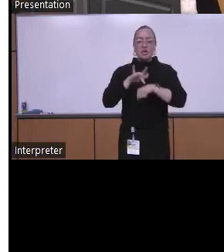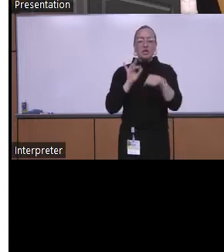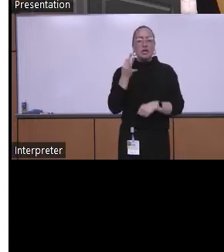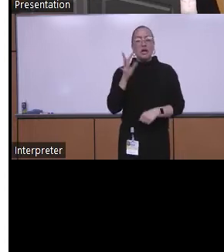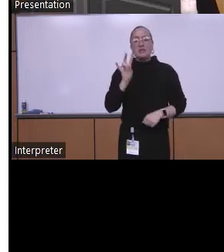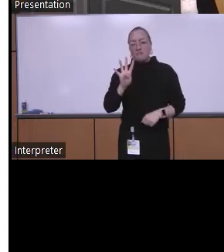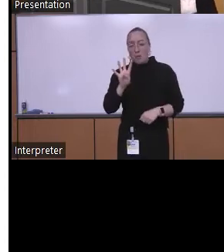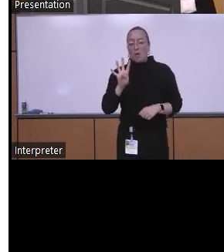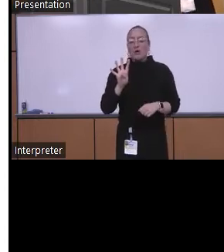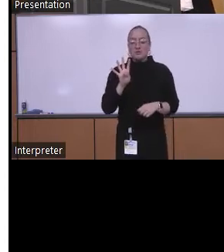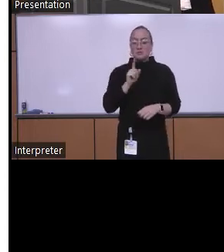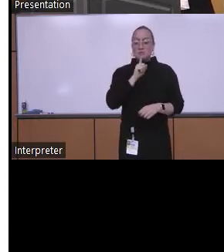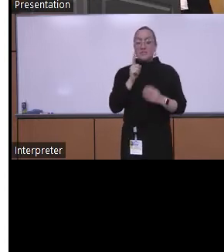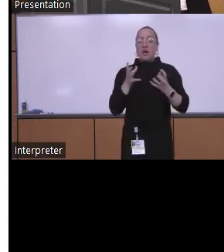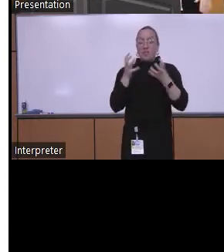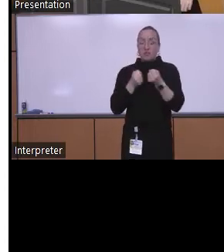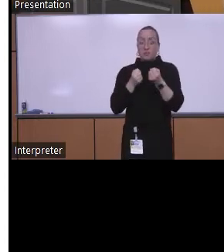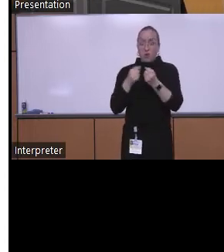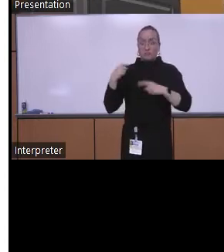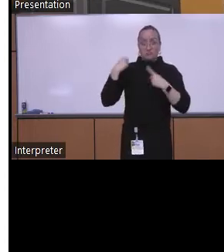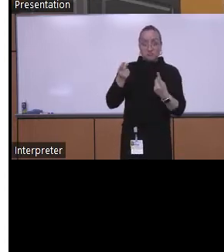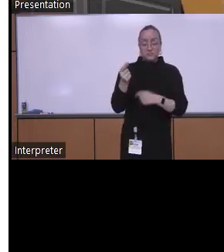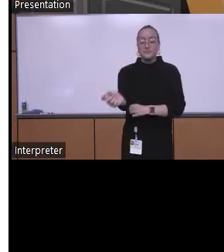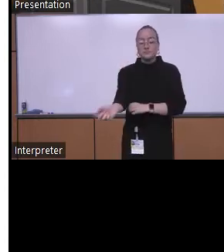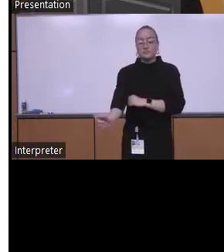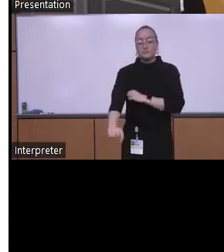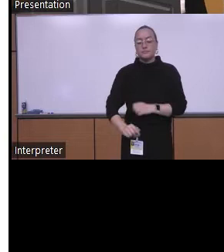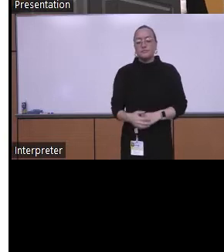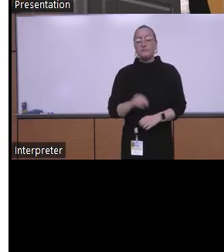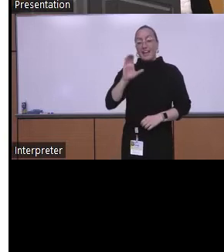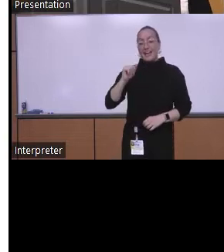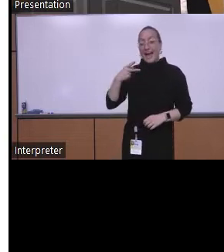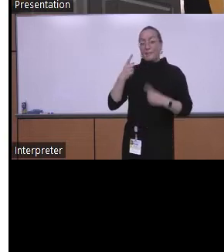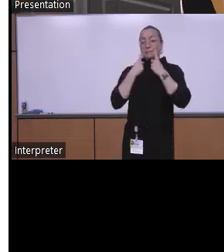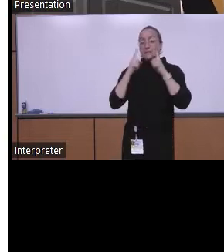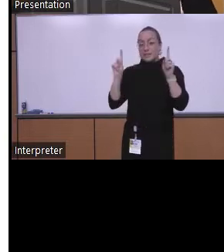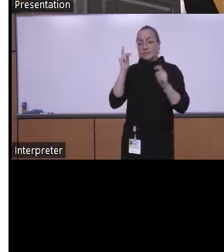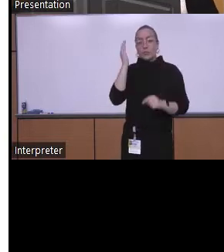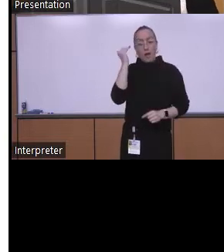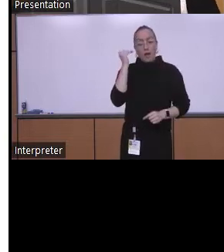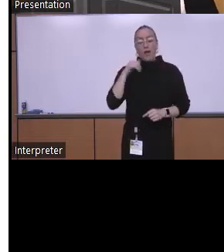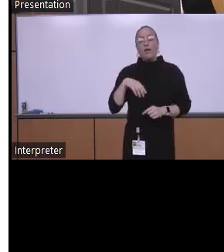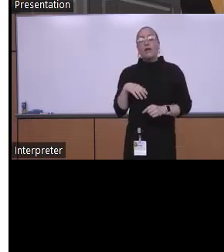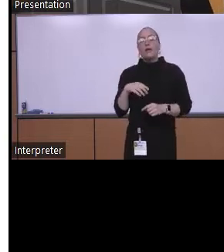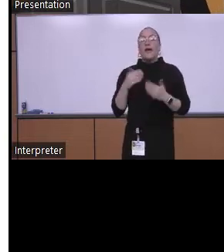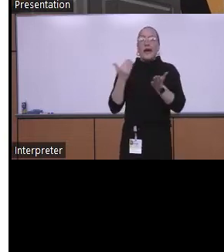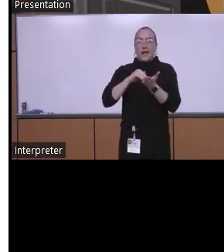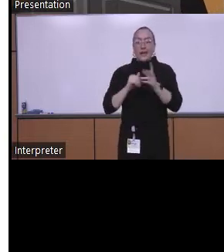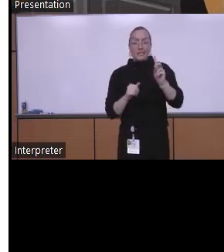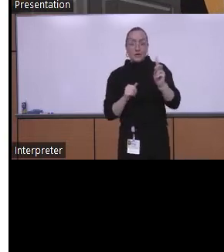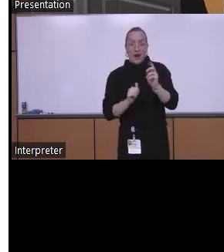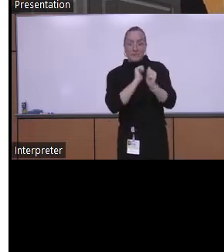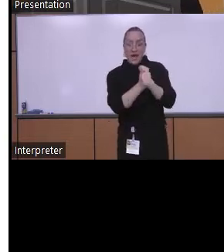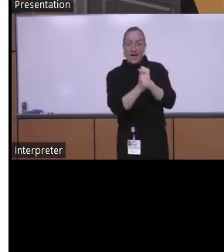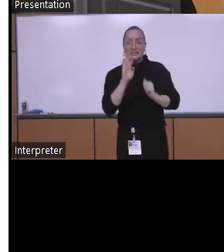has enjoyed decades of bipartisan support. And one of the main reasons that CAPTA was so successful, that a Minnesota Democrat can pass a